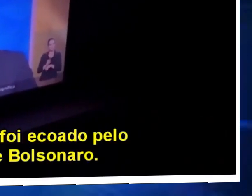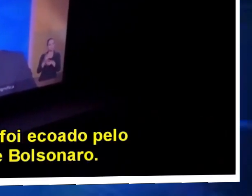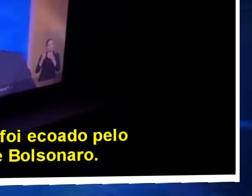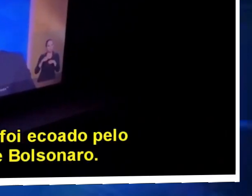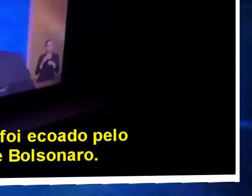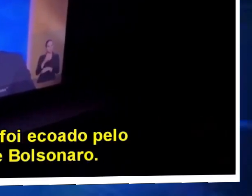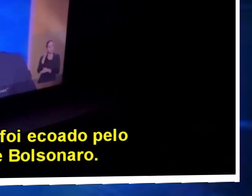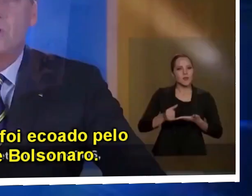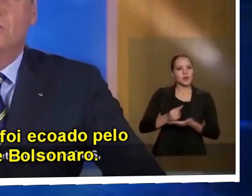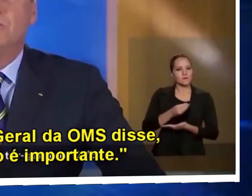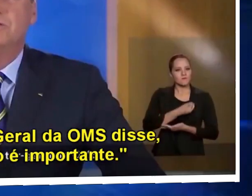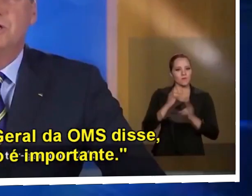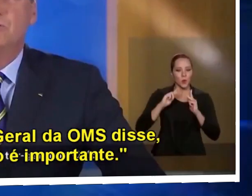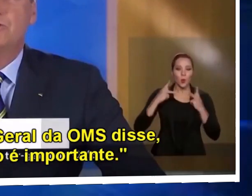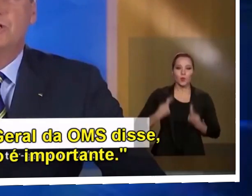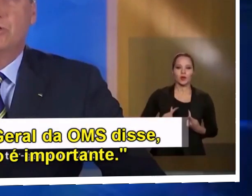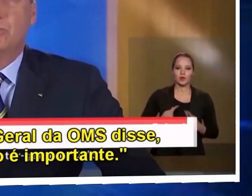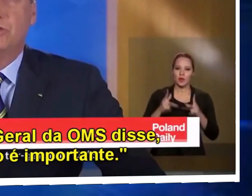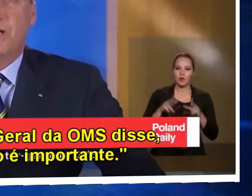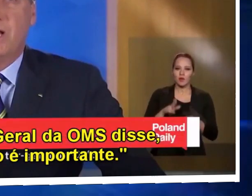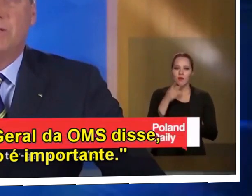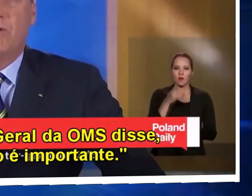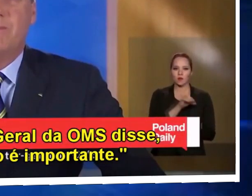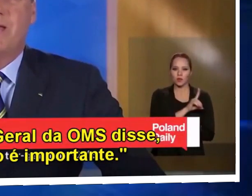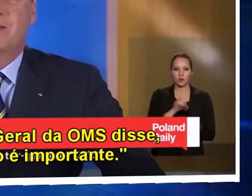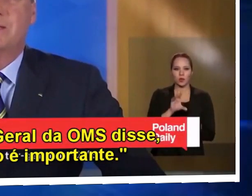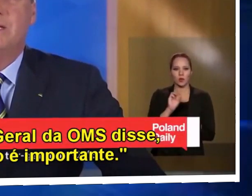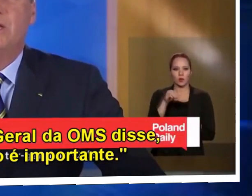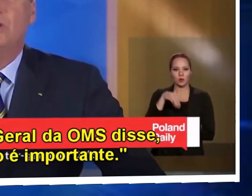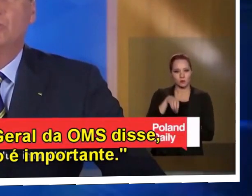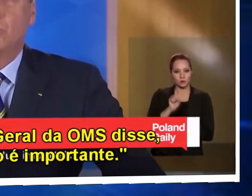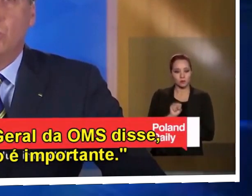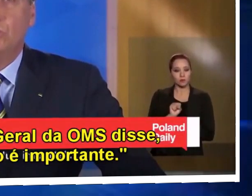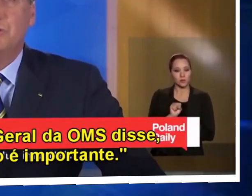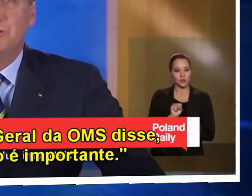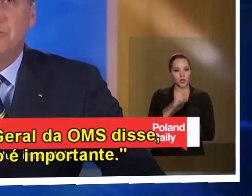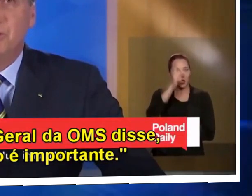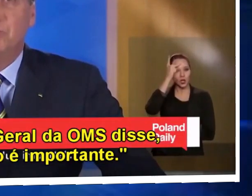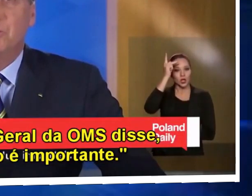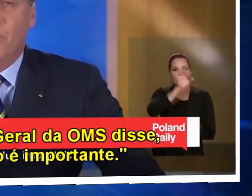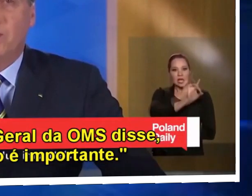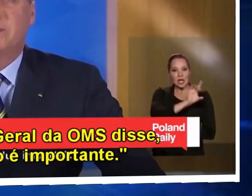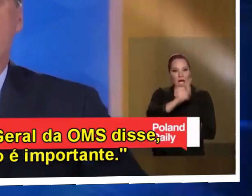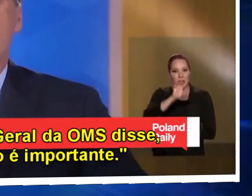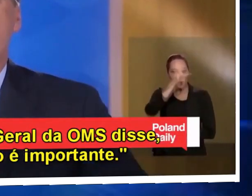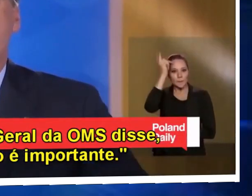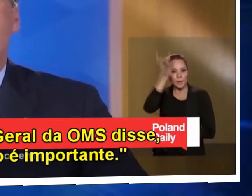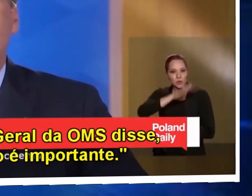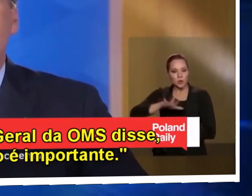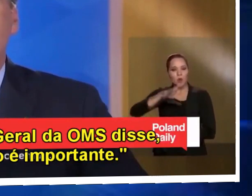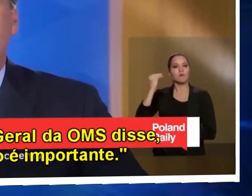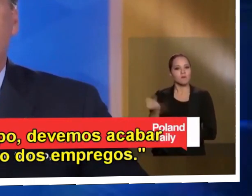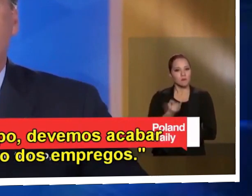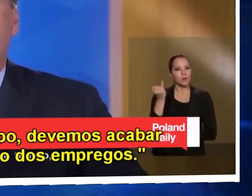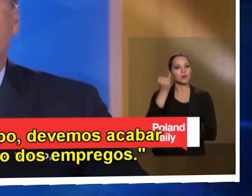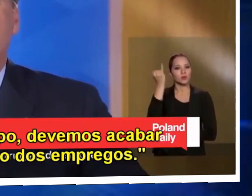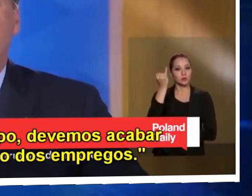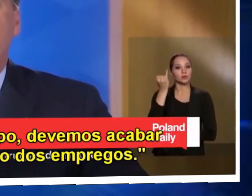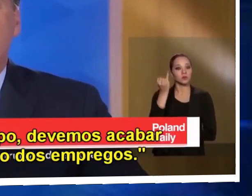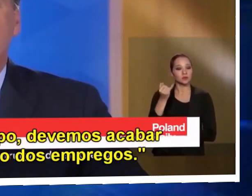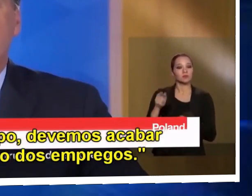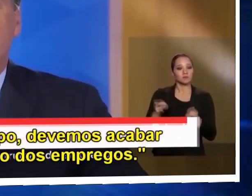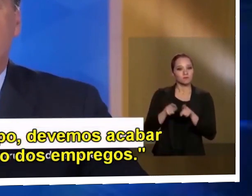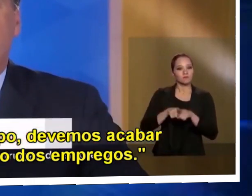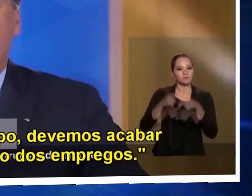echoed by President Bolsonaro. Like the Director General of the World Health Organization said, every individual is important. At the